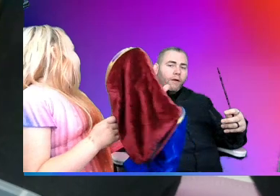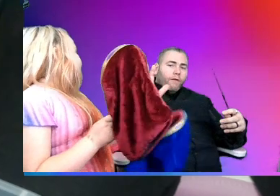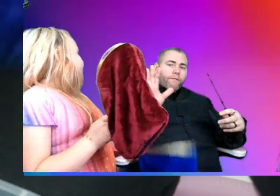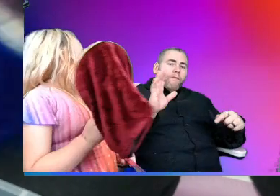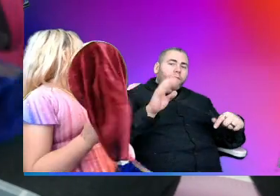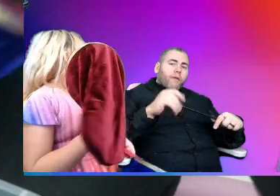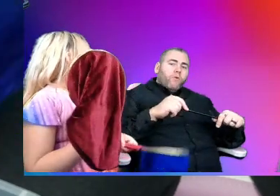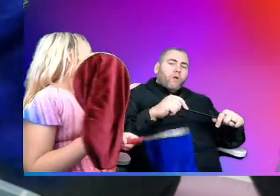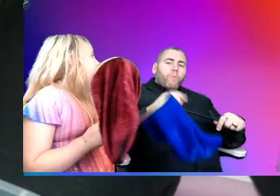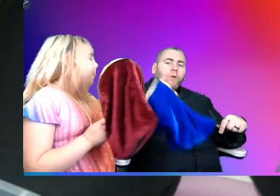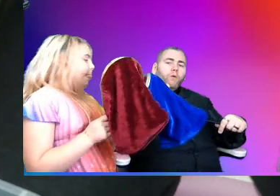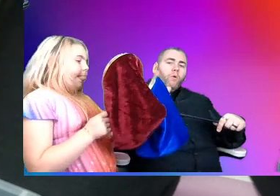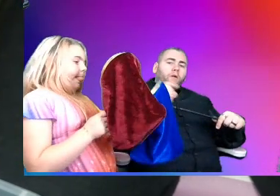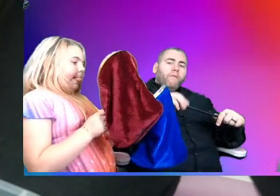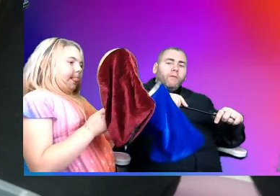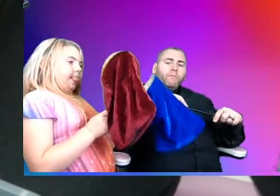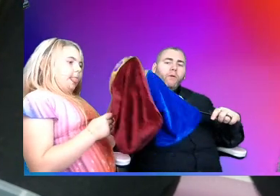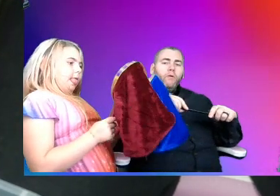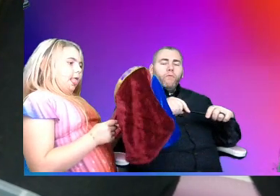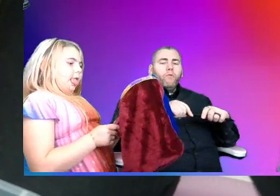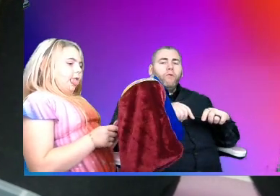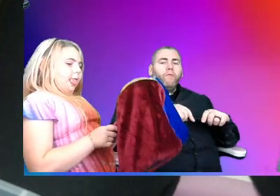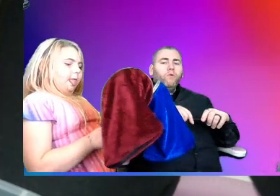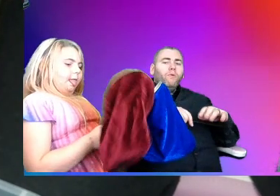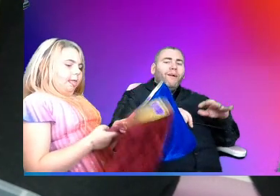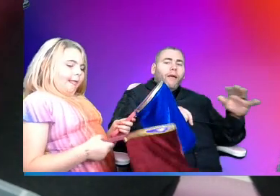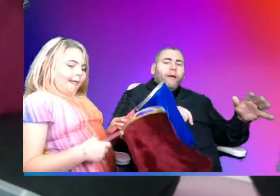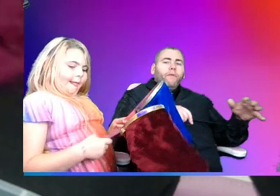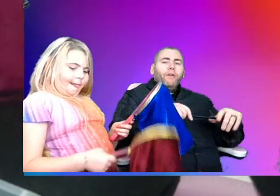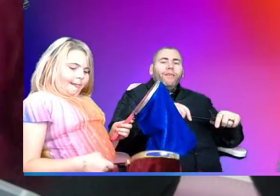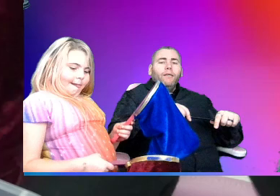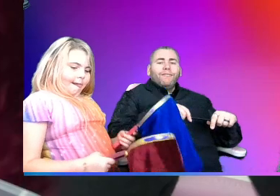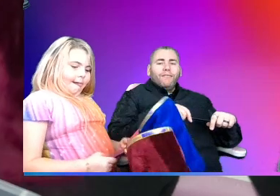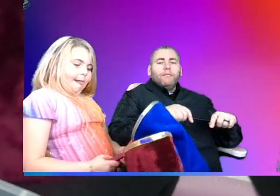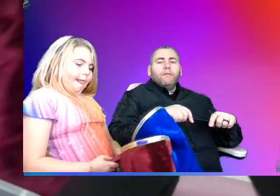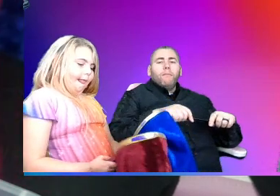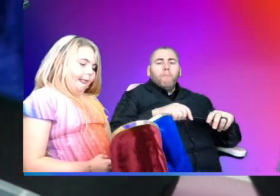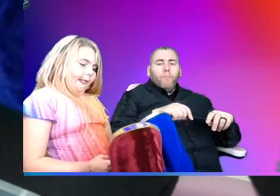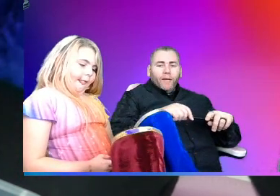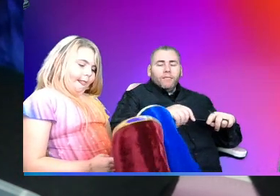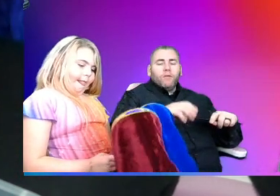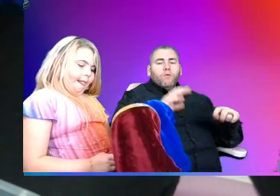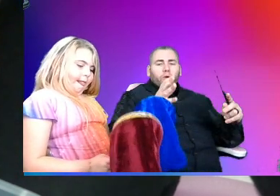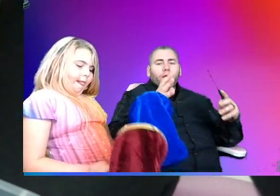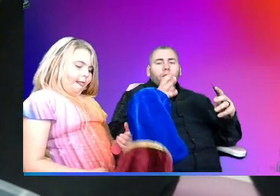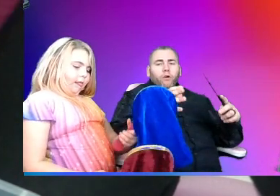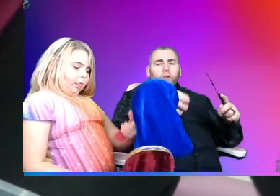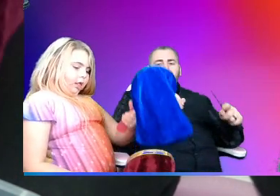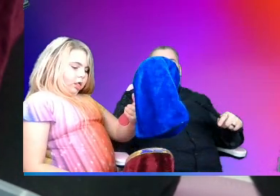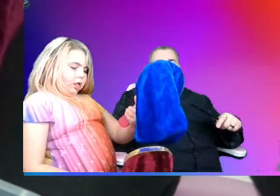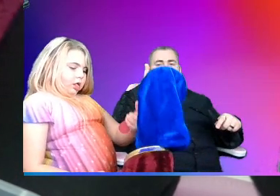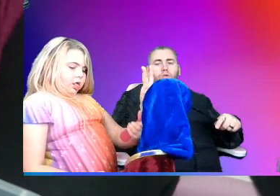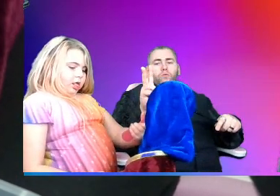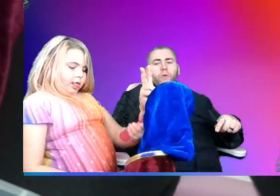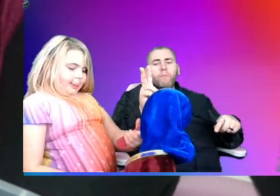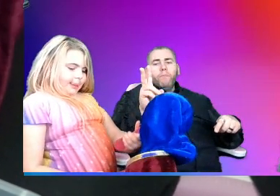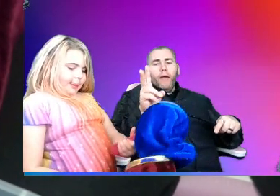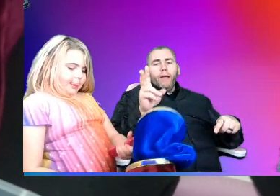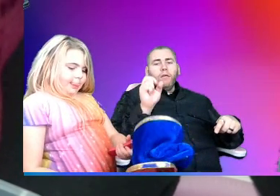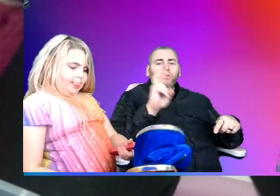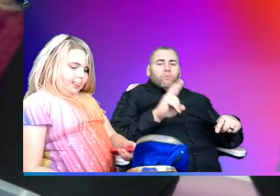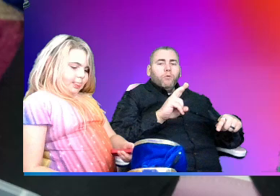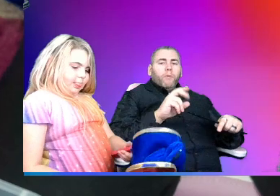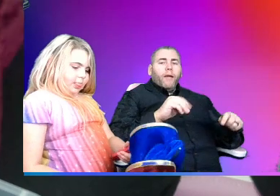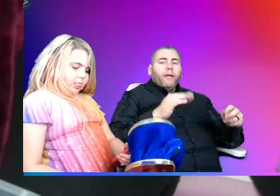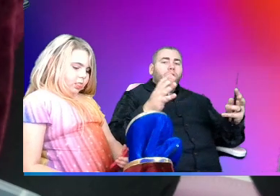unopened. Five of them are unopened. One of them has been opened for a review. And then you're going to get six bicycle brand cards, two red